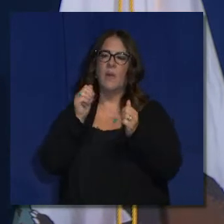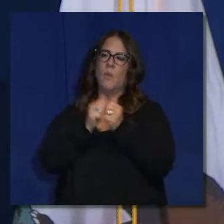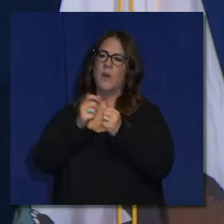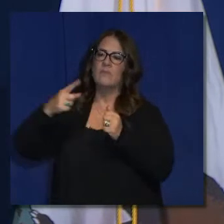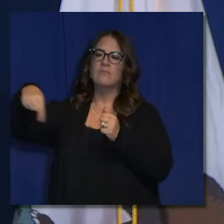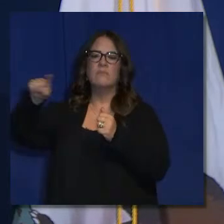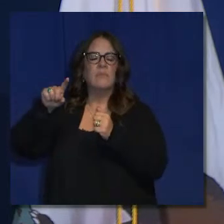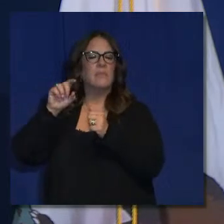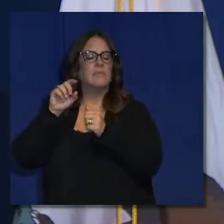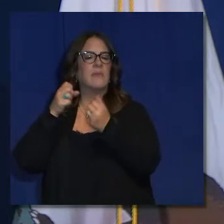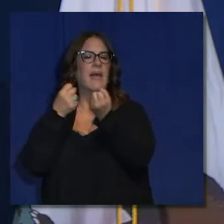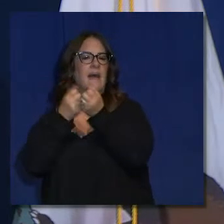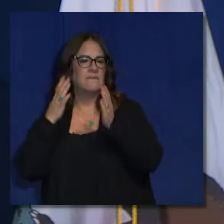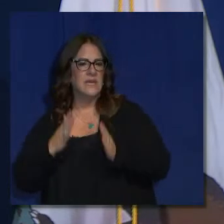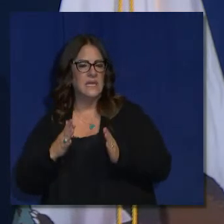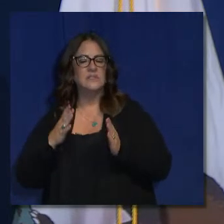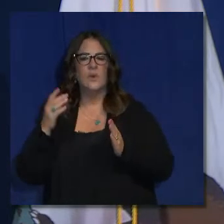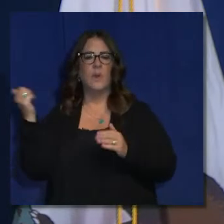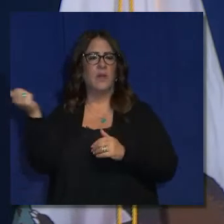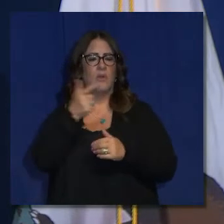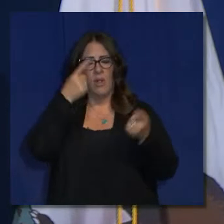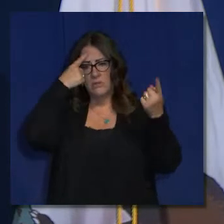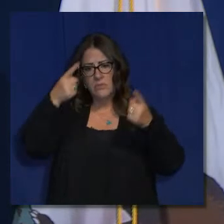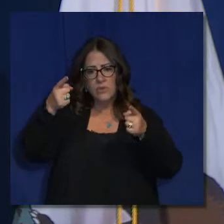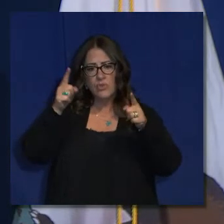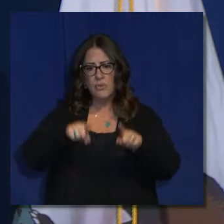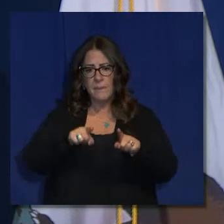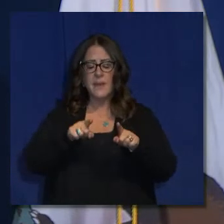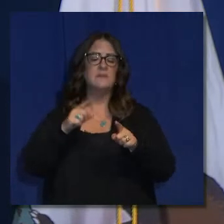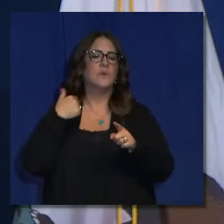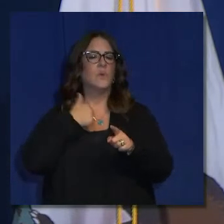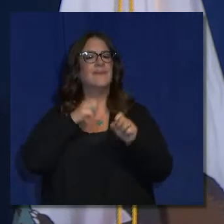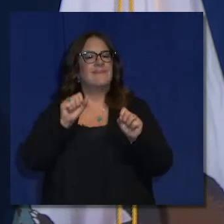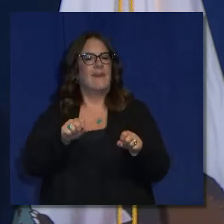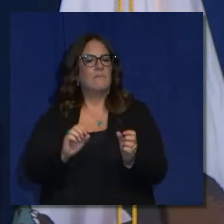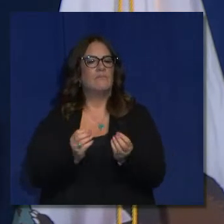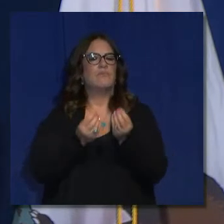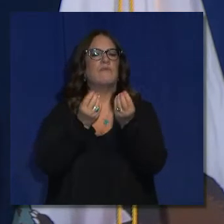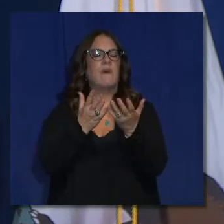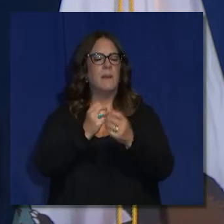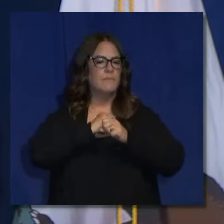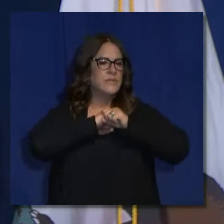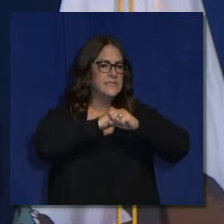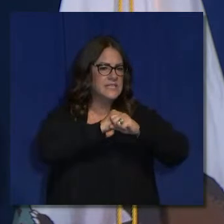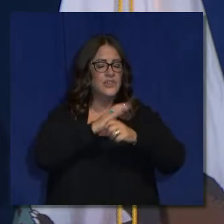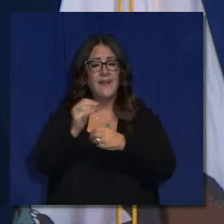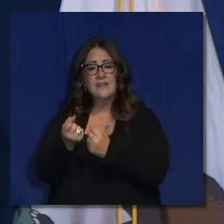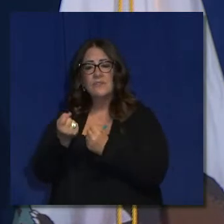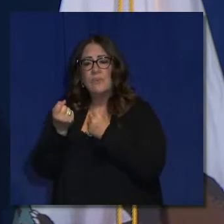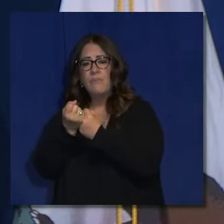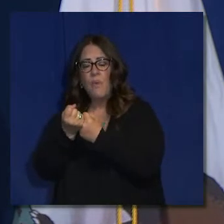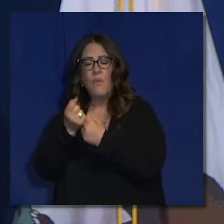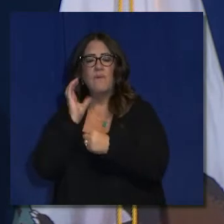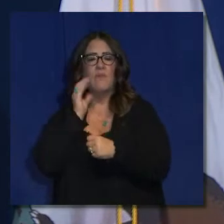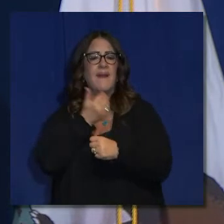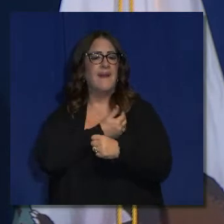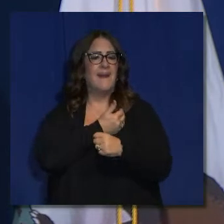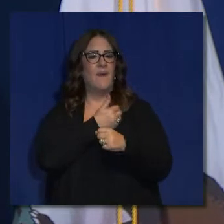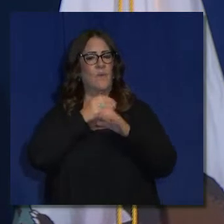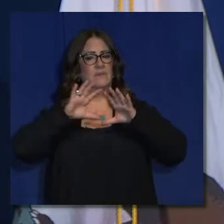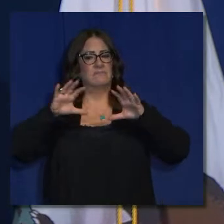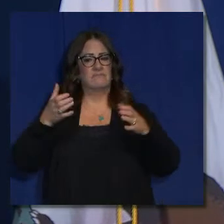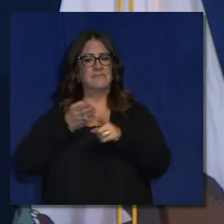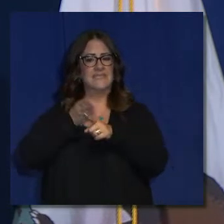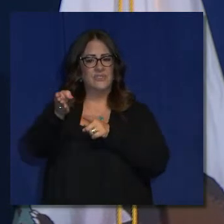and landing on an agreement where we can provide protection and support for an industry that